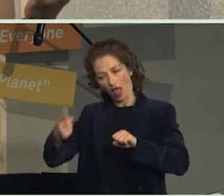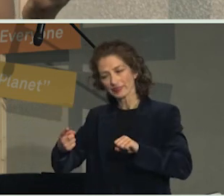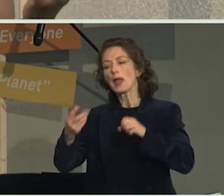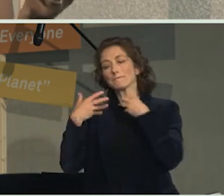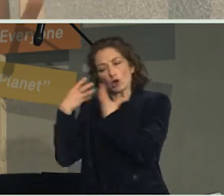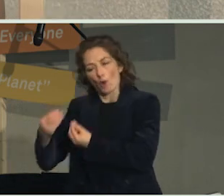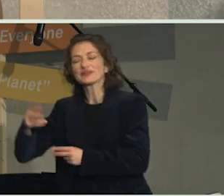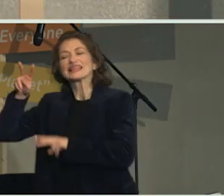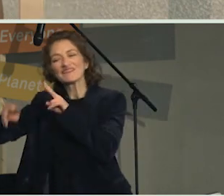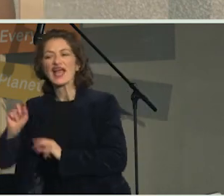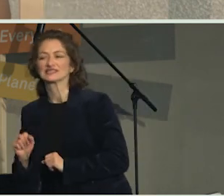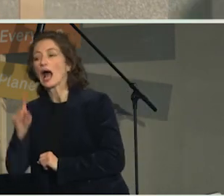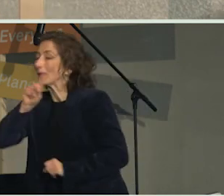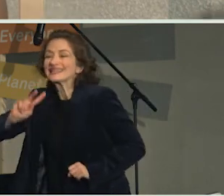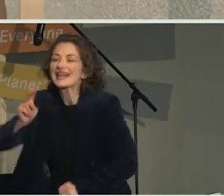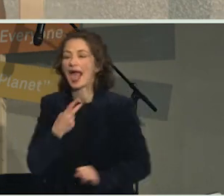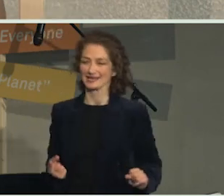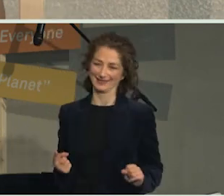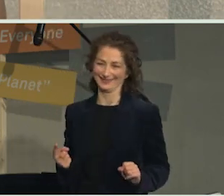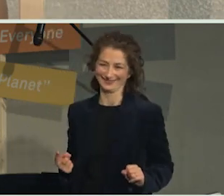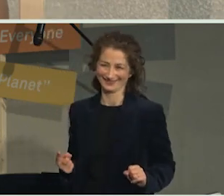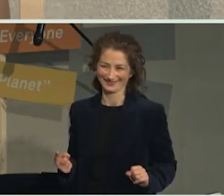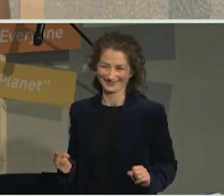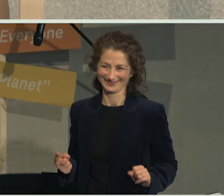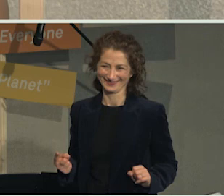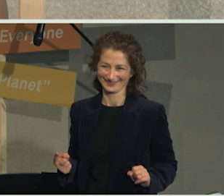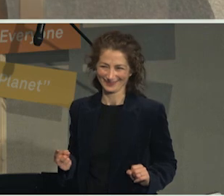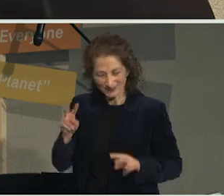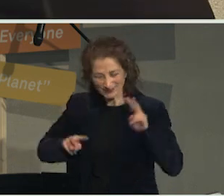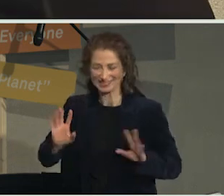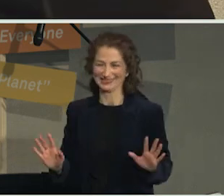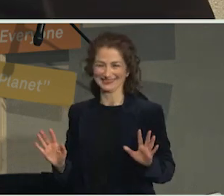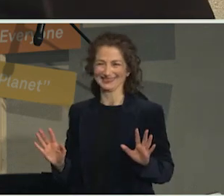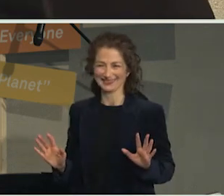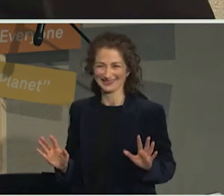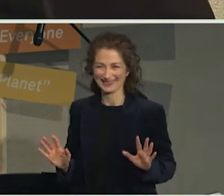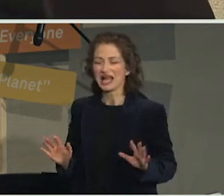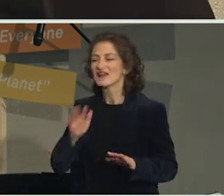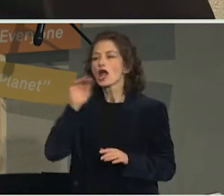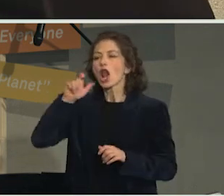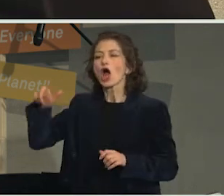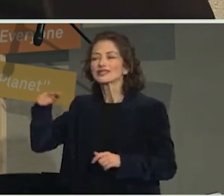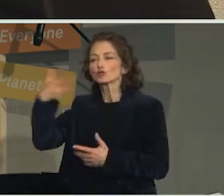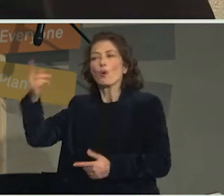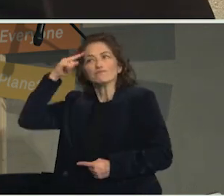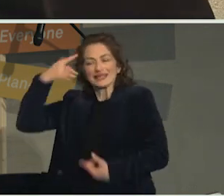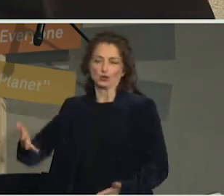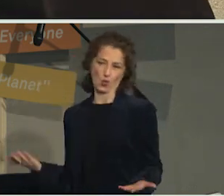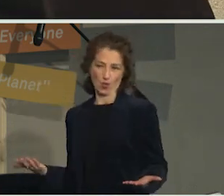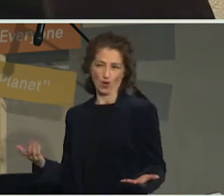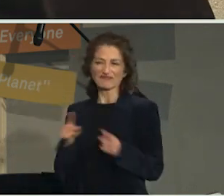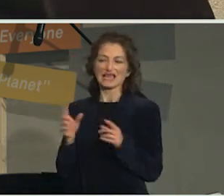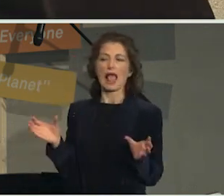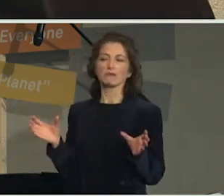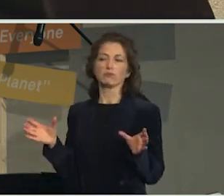for diversity. It's not like, oh, we're all intersectional here. And a lot of people have taken it to be that. So there